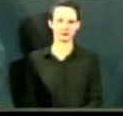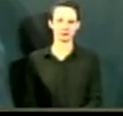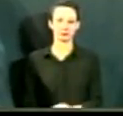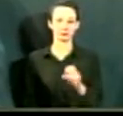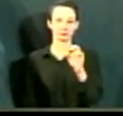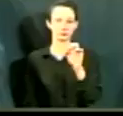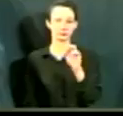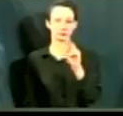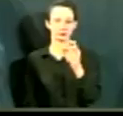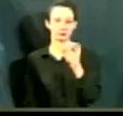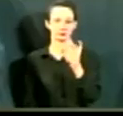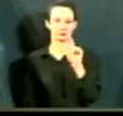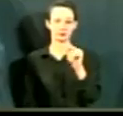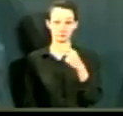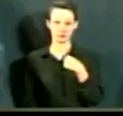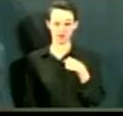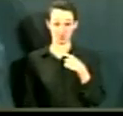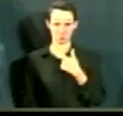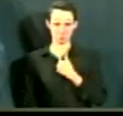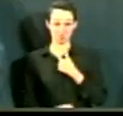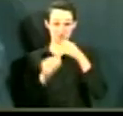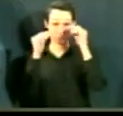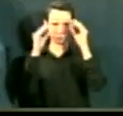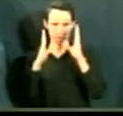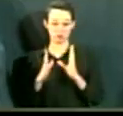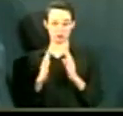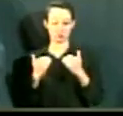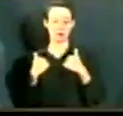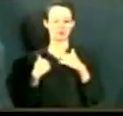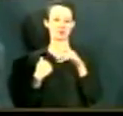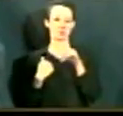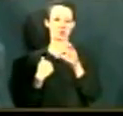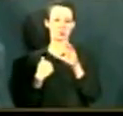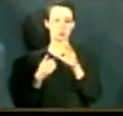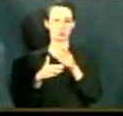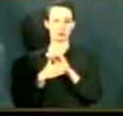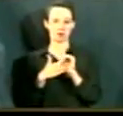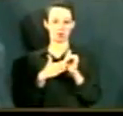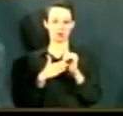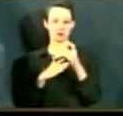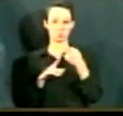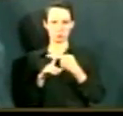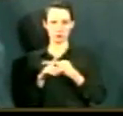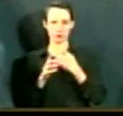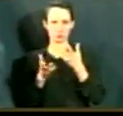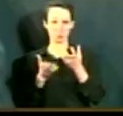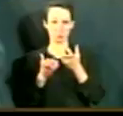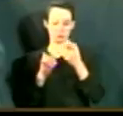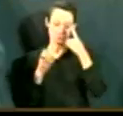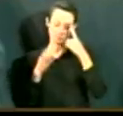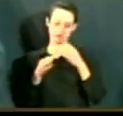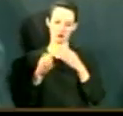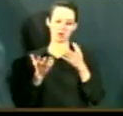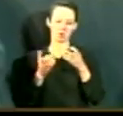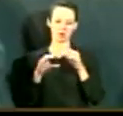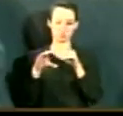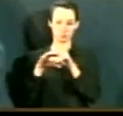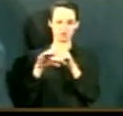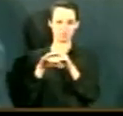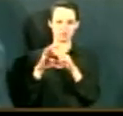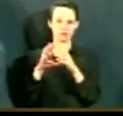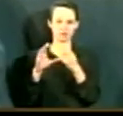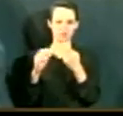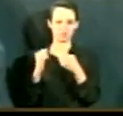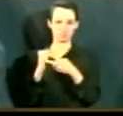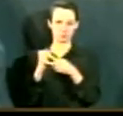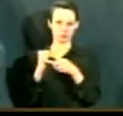Okay, Scott, so if I'm a teacher and I have $100 a month that I decide I want to invest, and